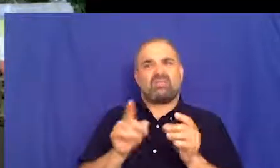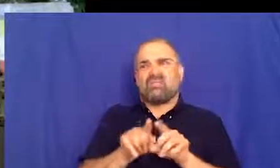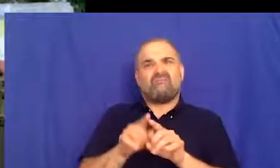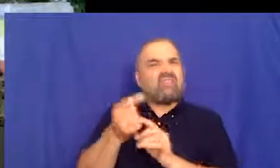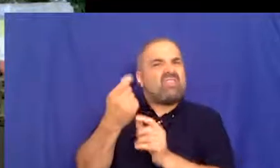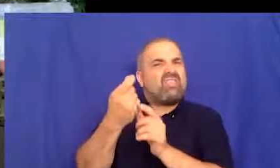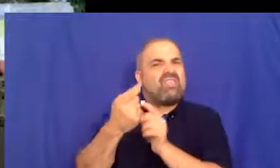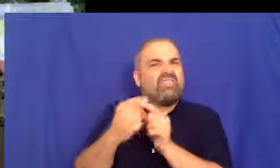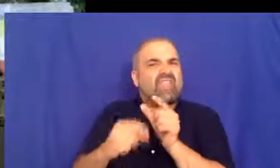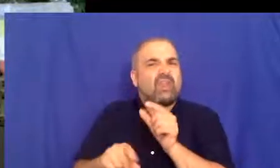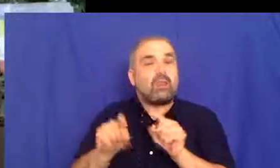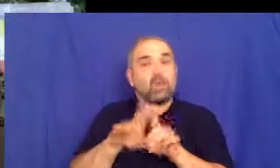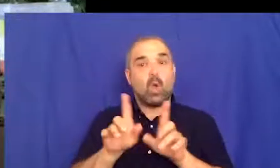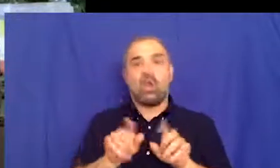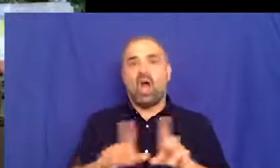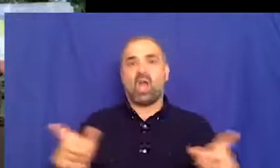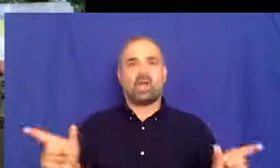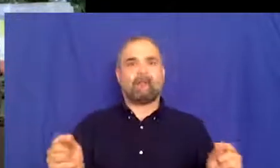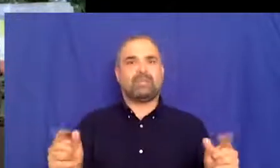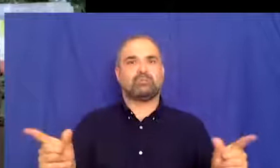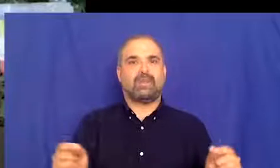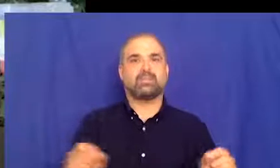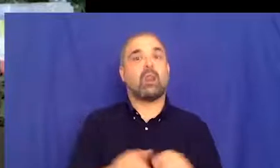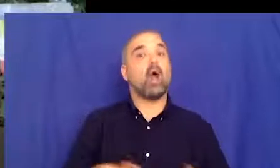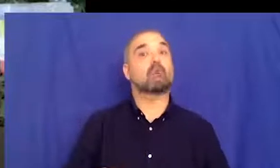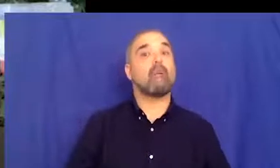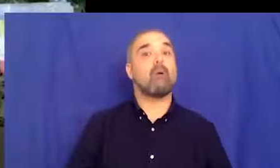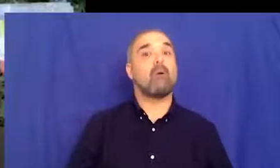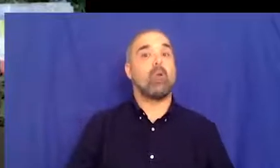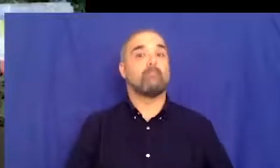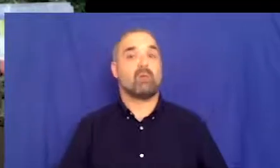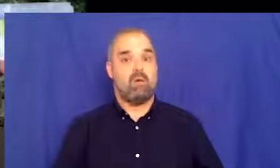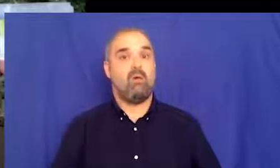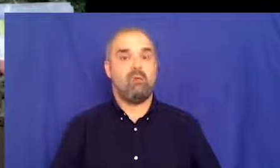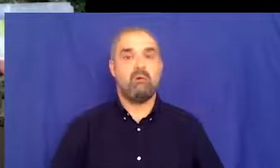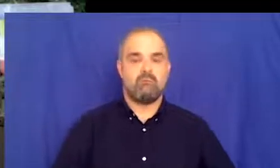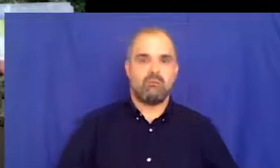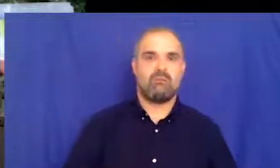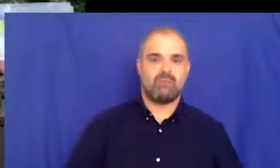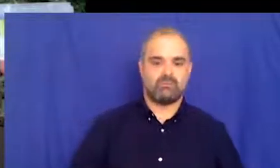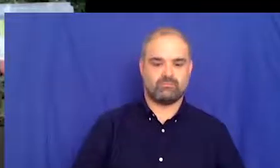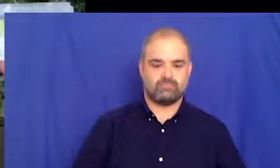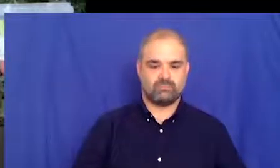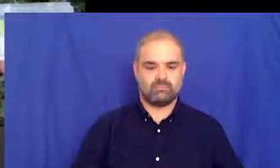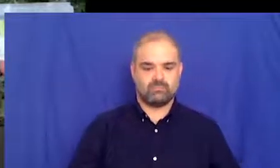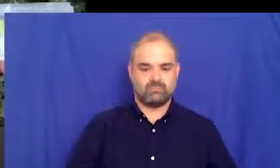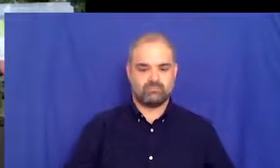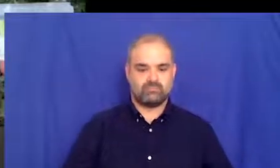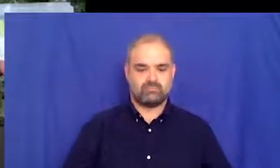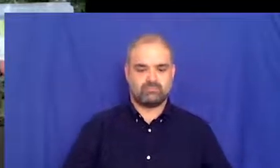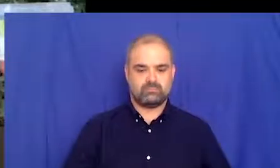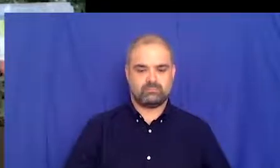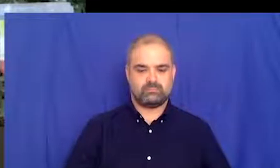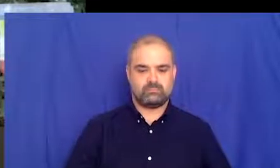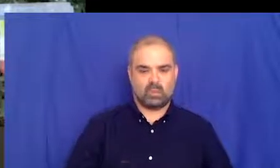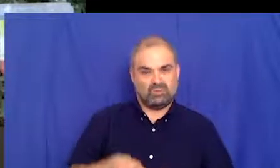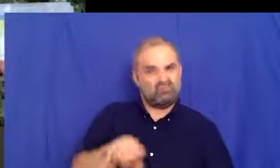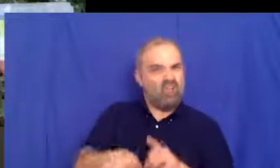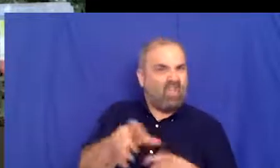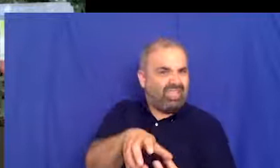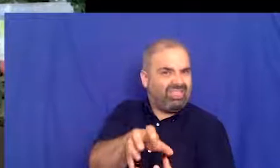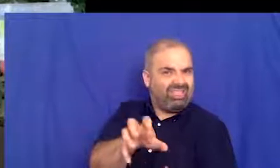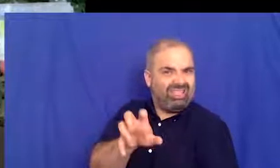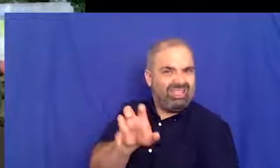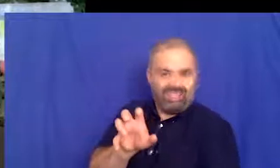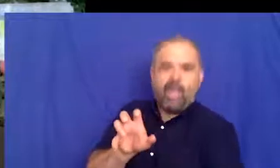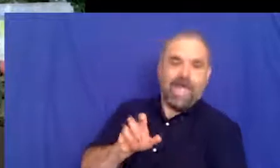it's like a crab's pincer or a scorpion's claw grabbing you. Isn't it, Pele? So, should we get up off here? I'm trying to untangle